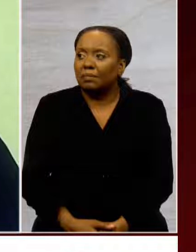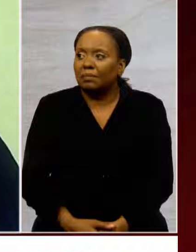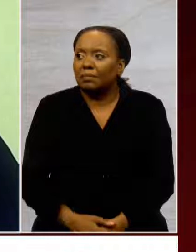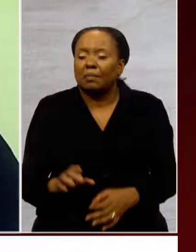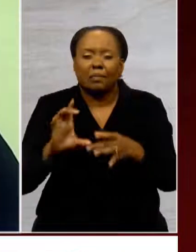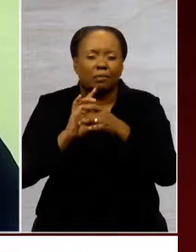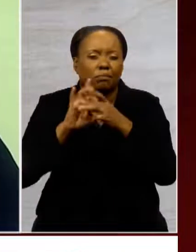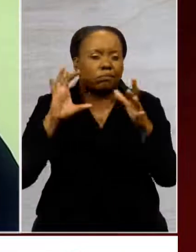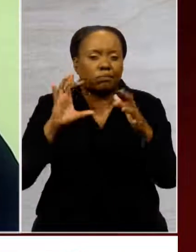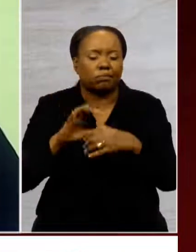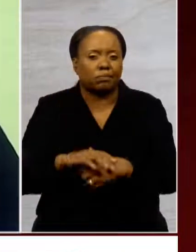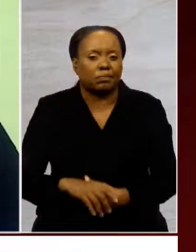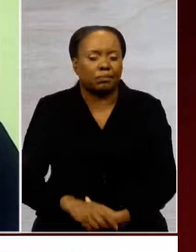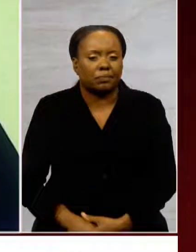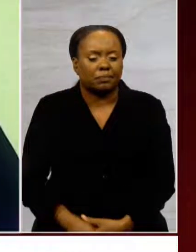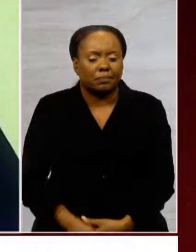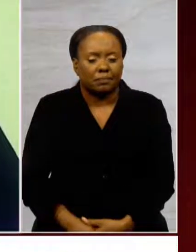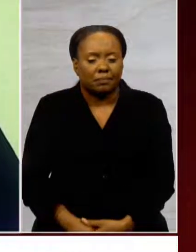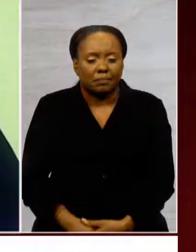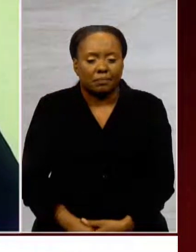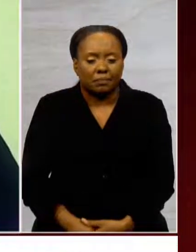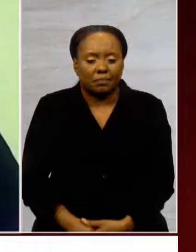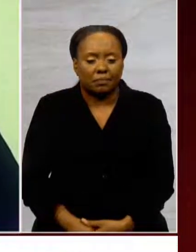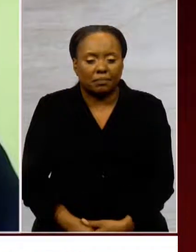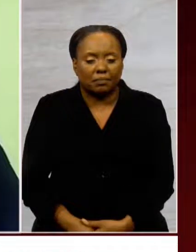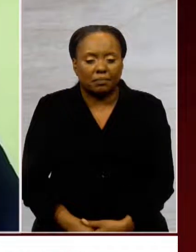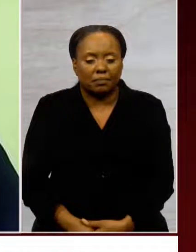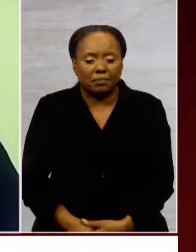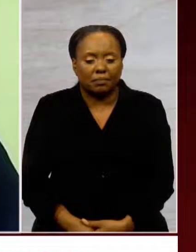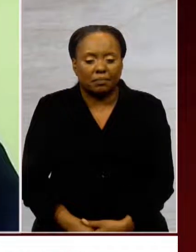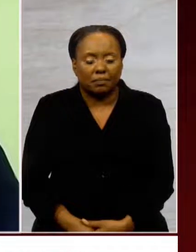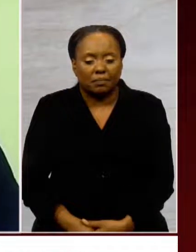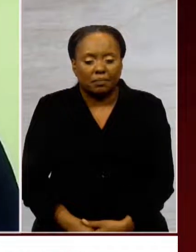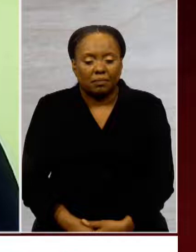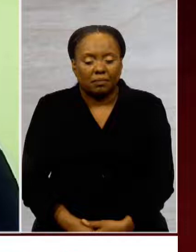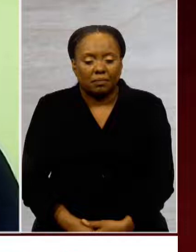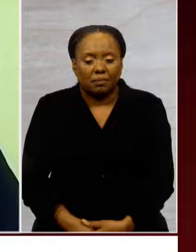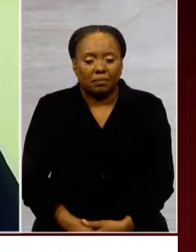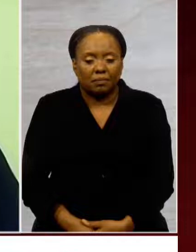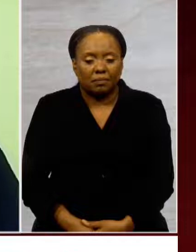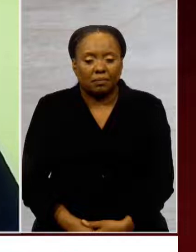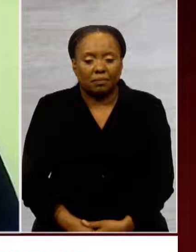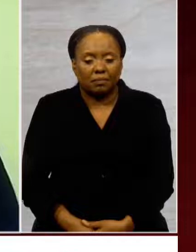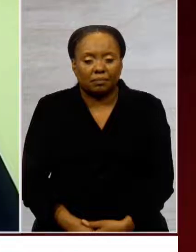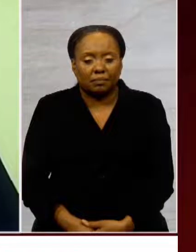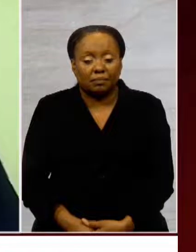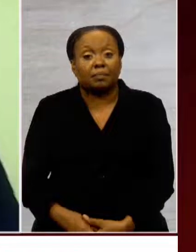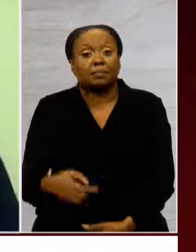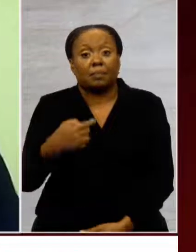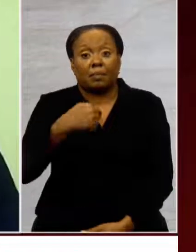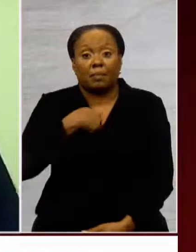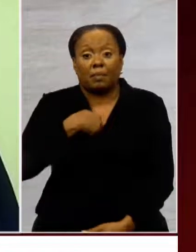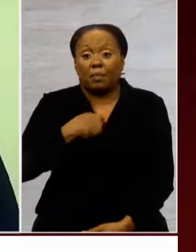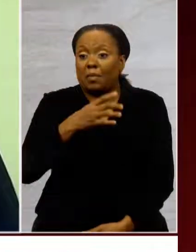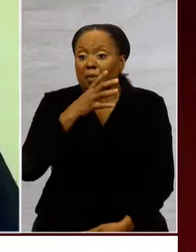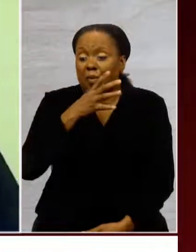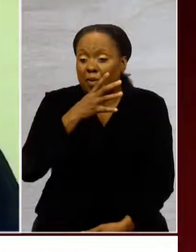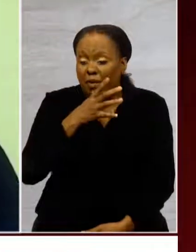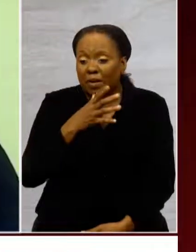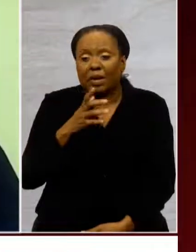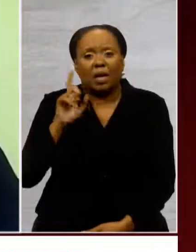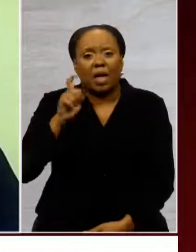Okay, and it's something that I can mention because you have to be as a mother doing all of the transactions for your adult